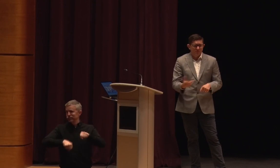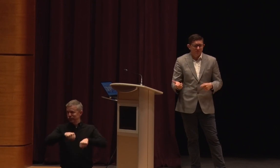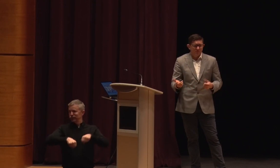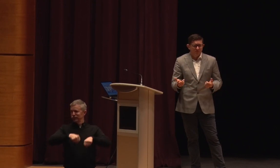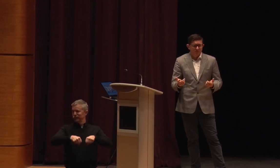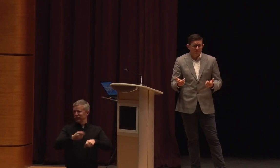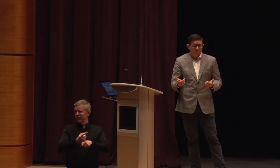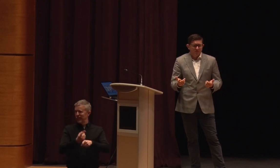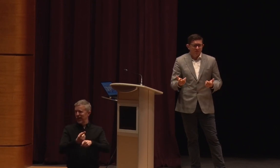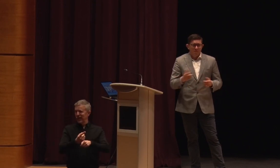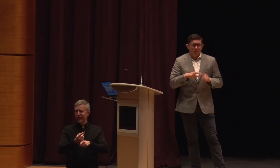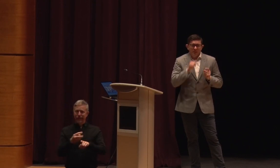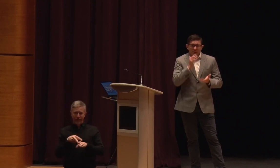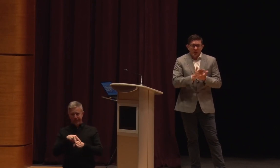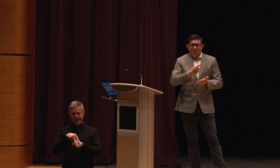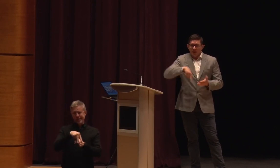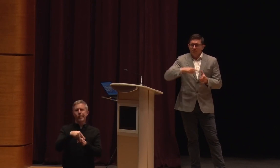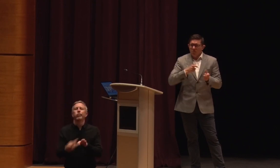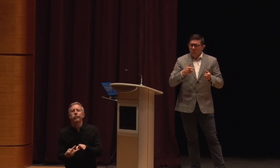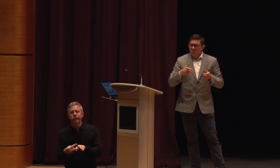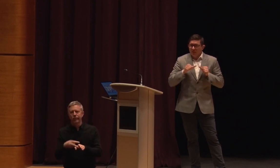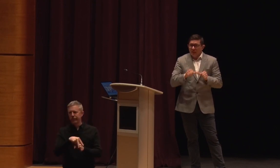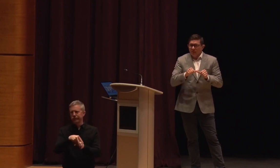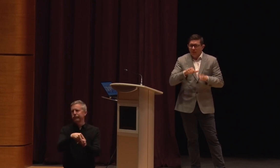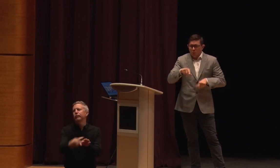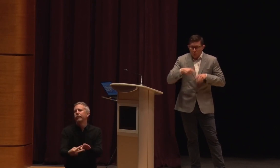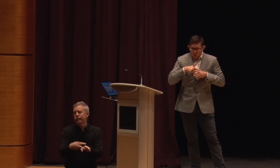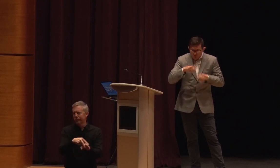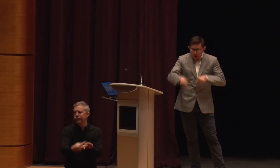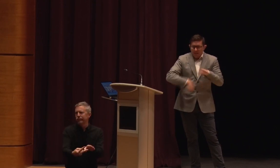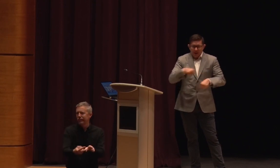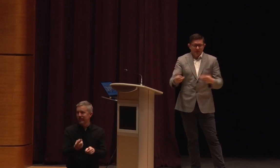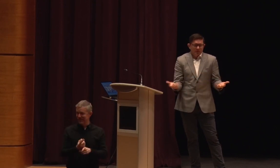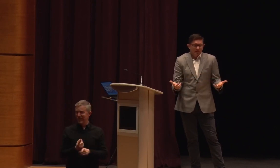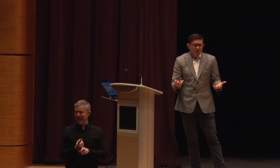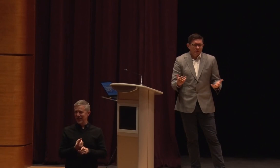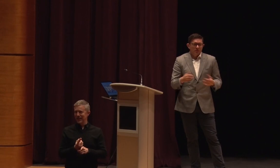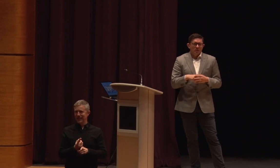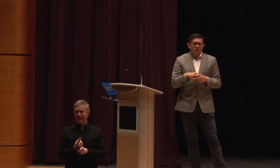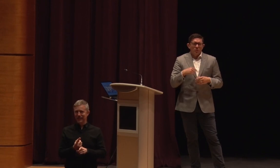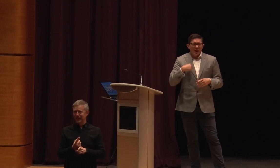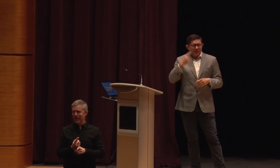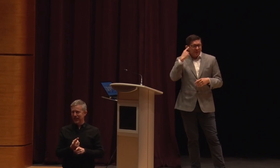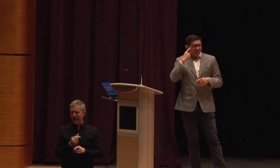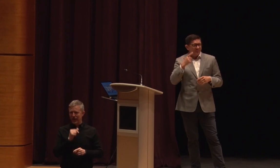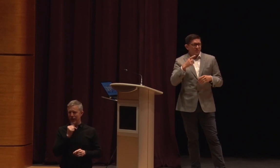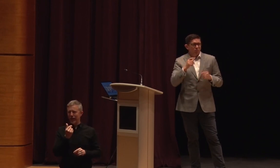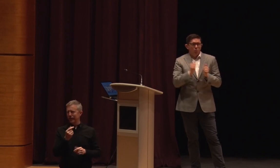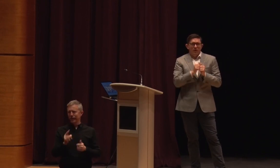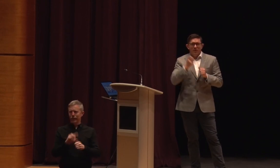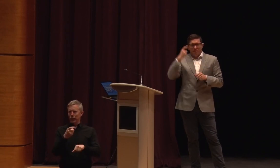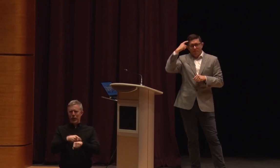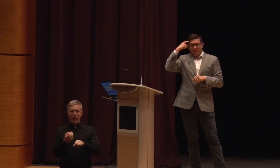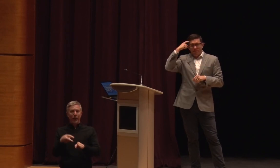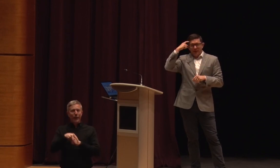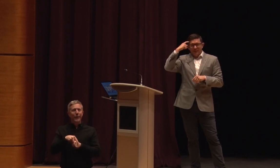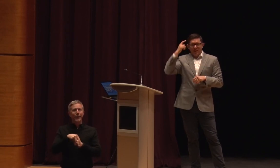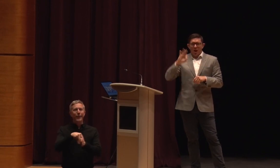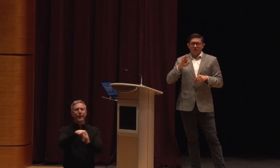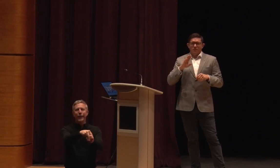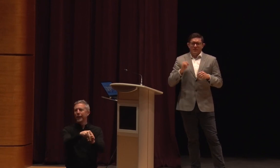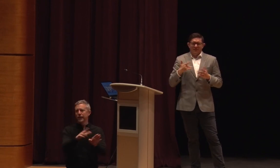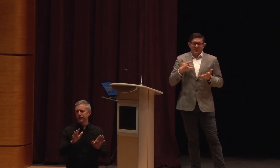You fall off many times during that process, you know, but that didn't stop you from continuing to go and riding. I